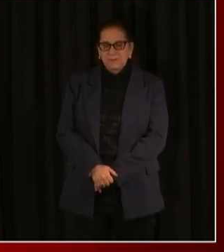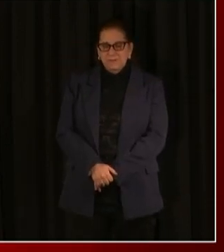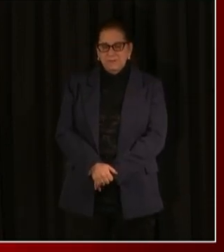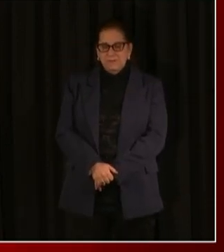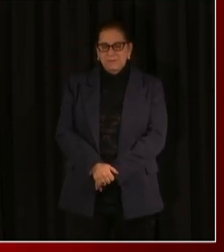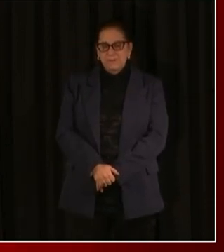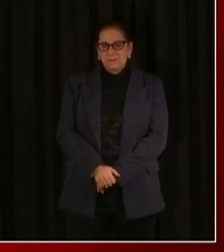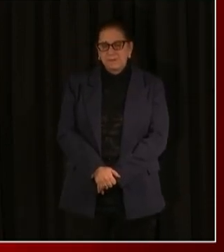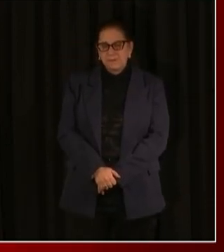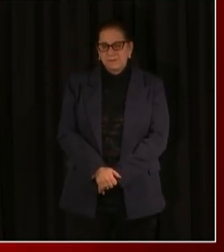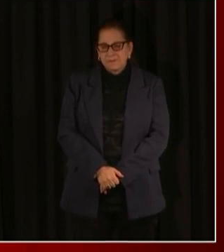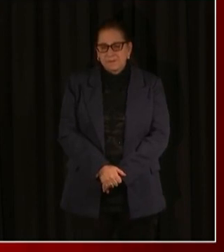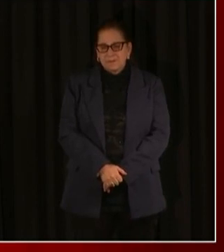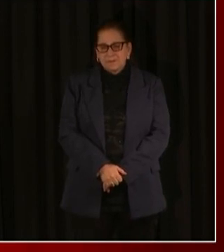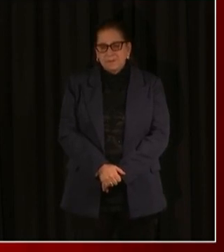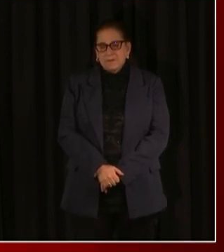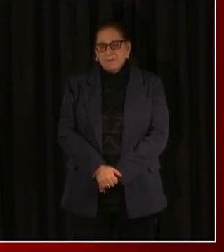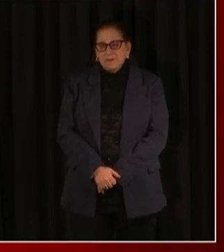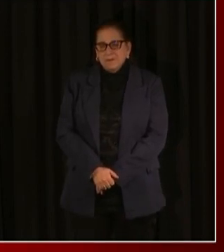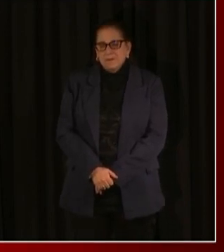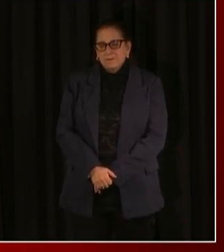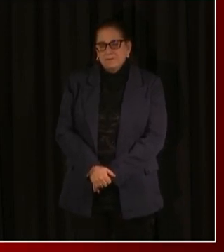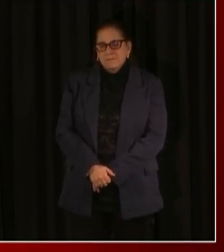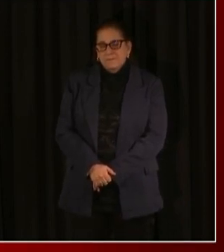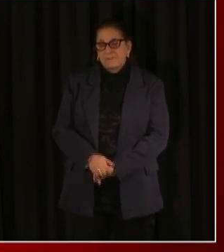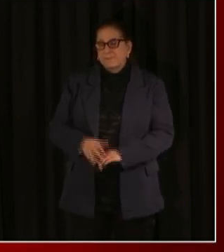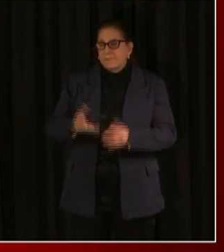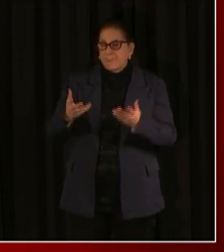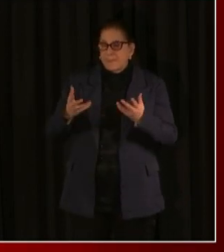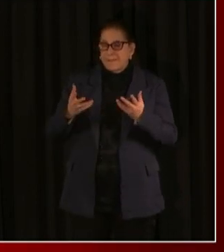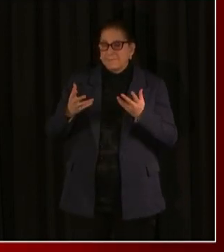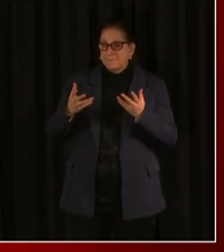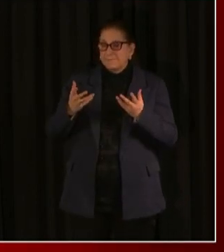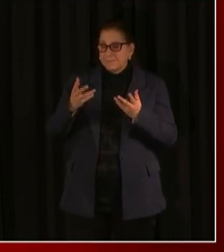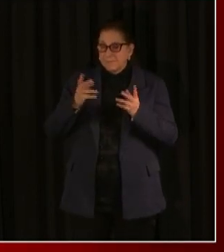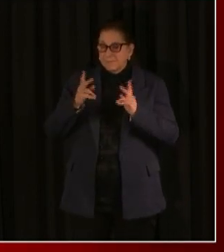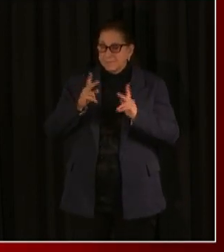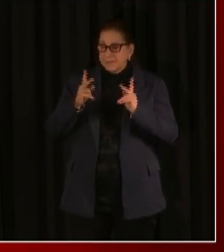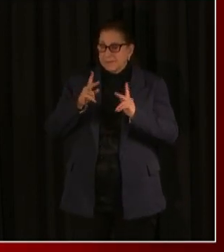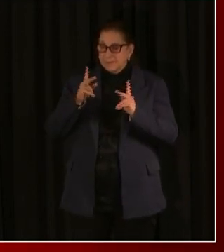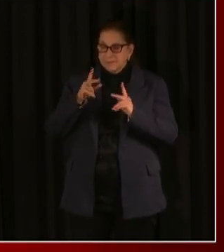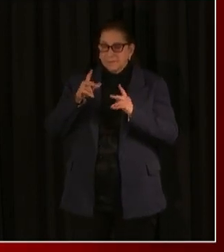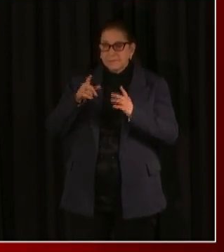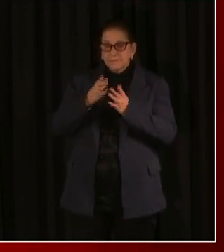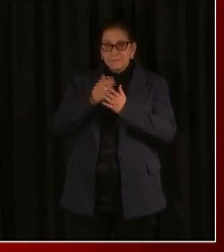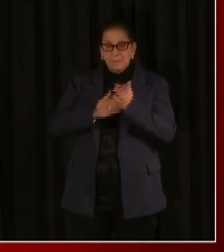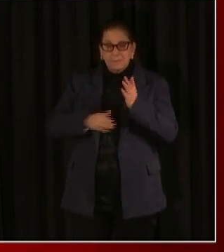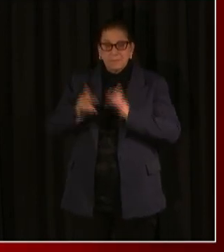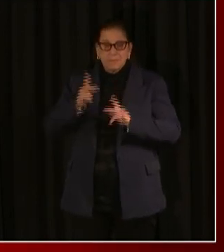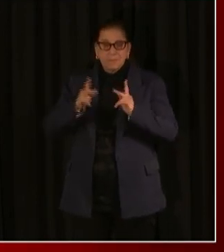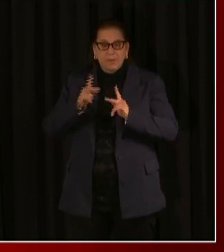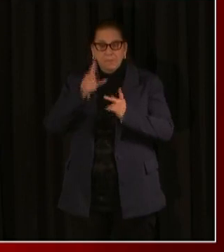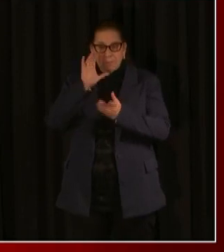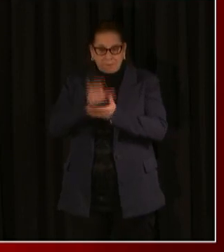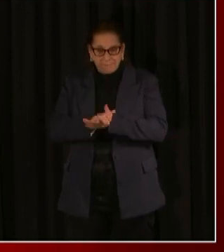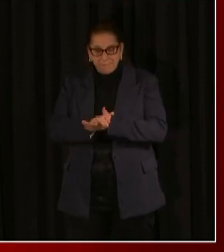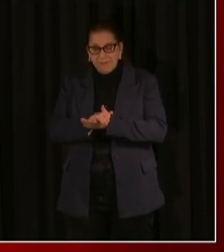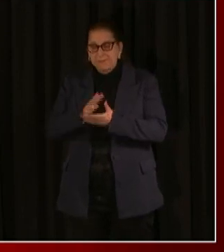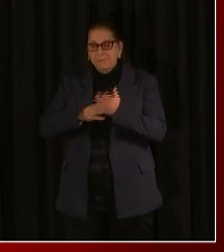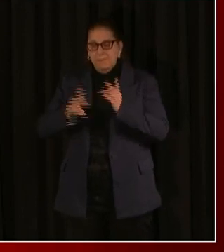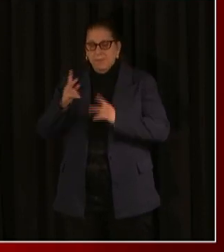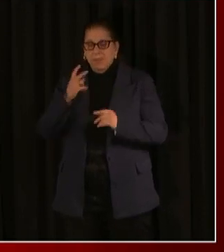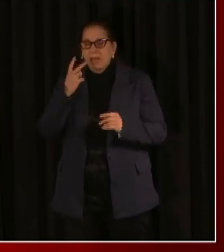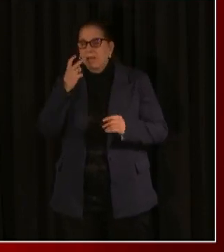progress, which typically doesn't happen because it could result in a huge loss of money if the vaccine is not proven to be effective. The vaccines